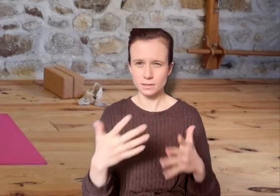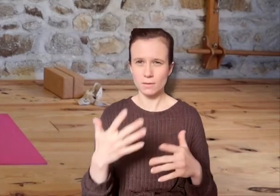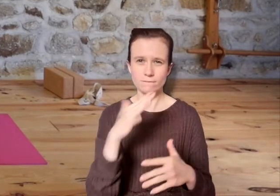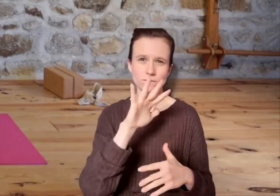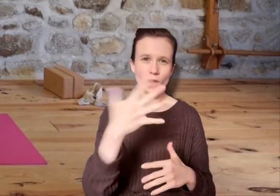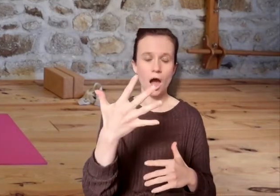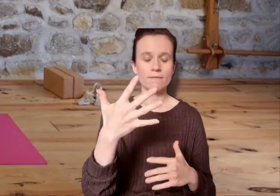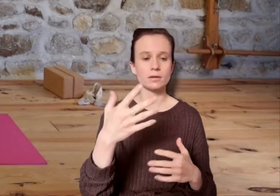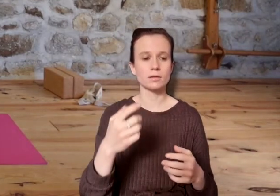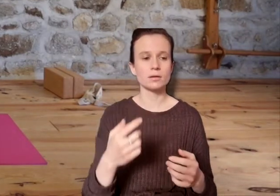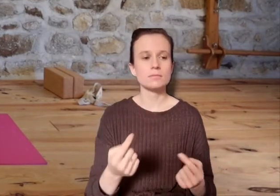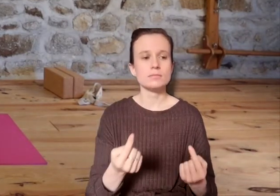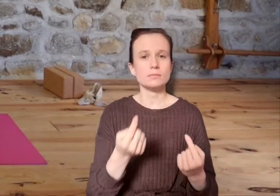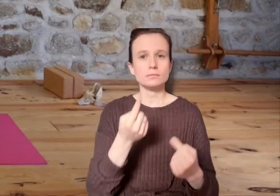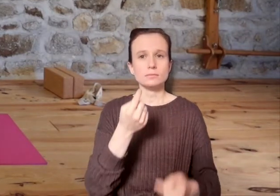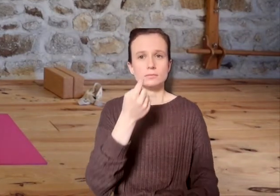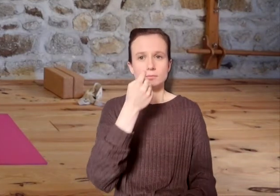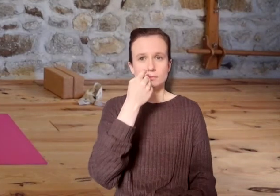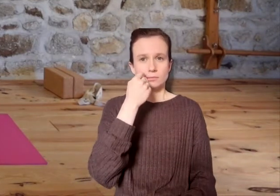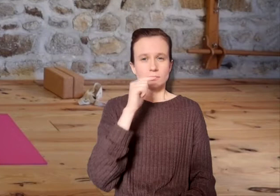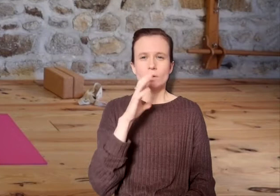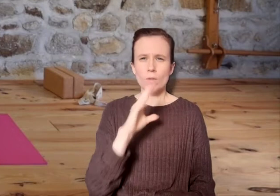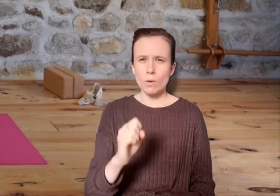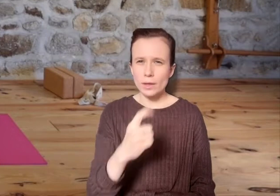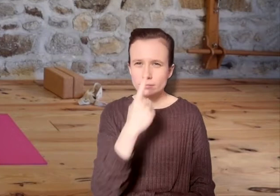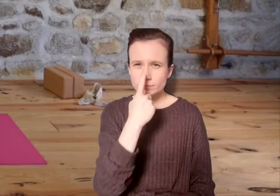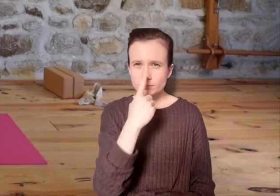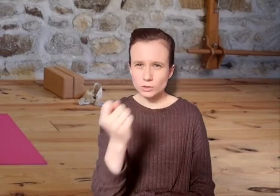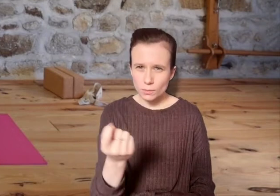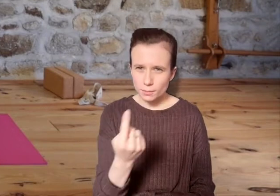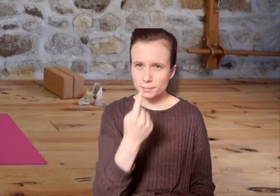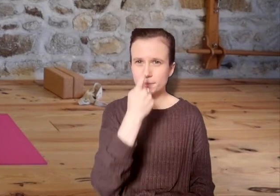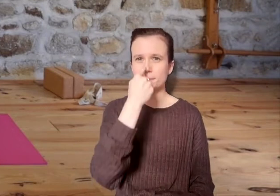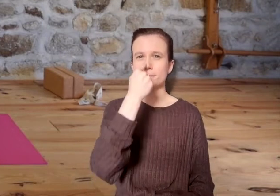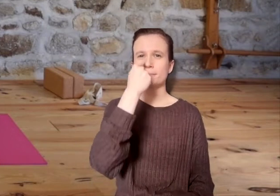We're going to stay here. We're going to do our 5 nice deep breaths, always through the nose.